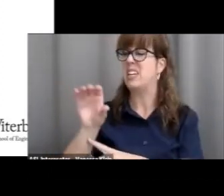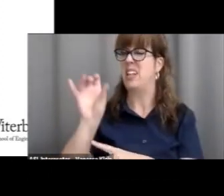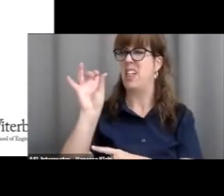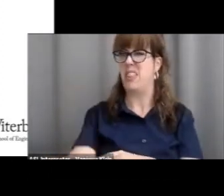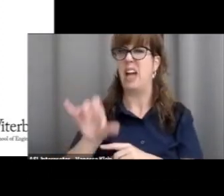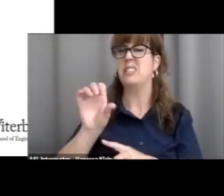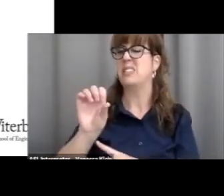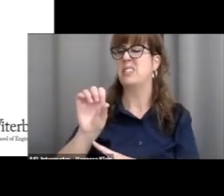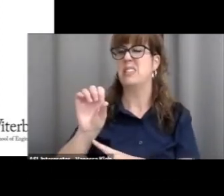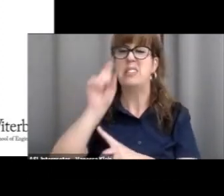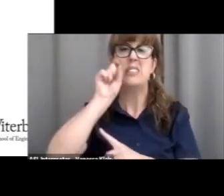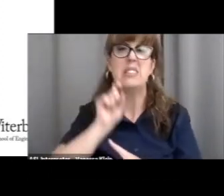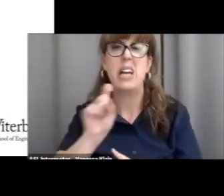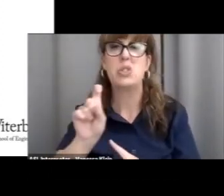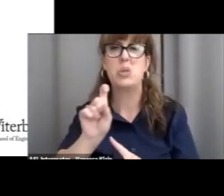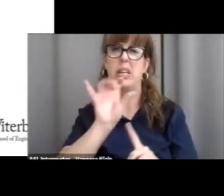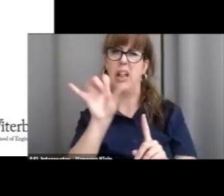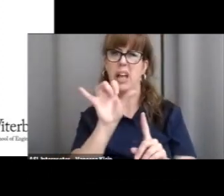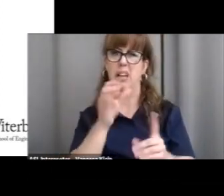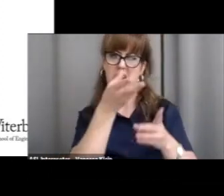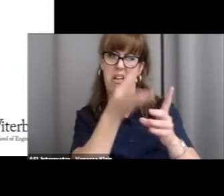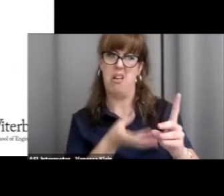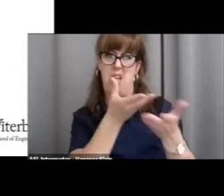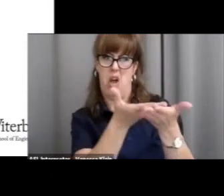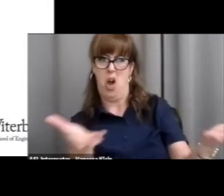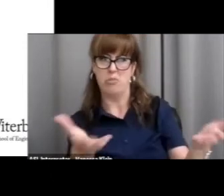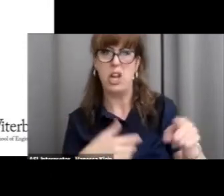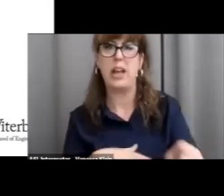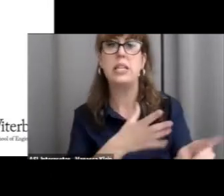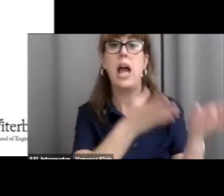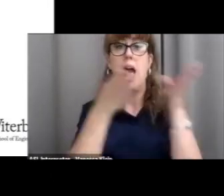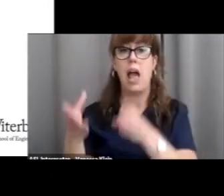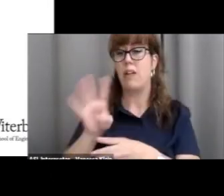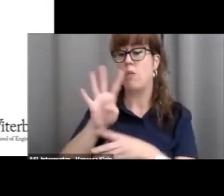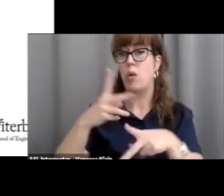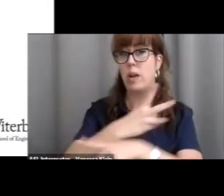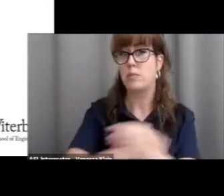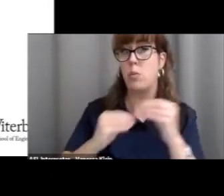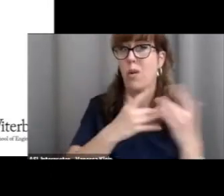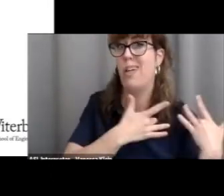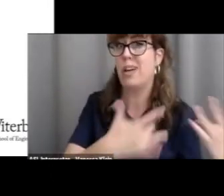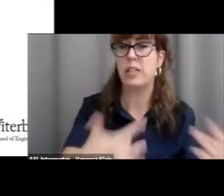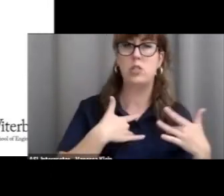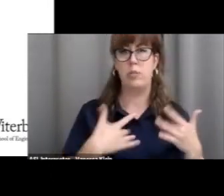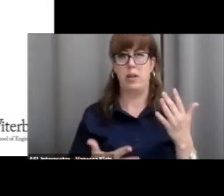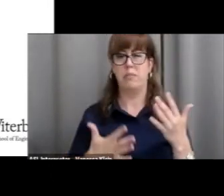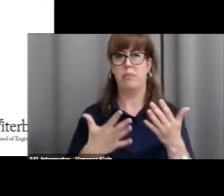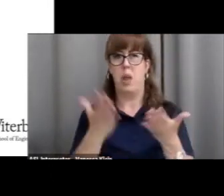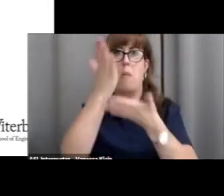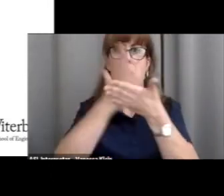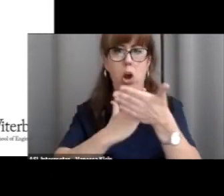a reinforcement of gender stereotyping as female characters are seem to